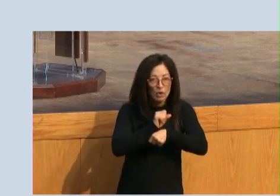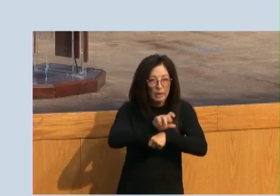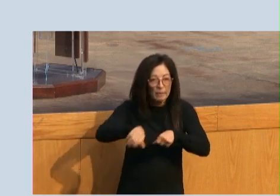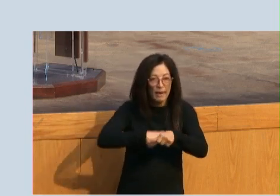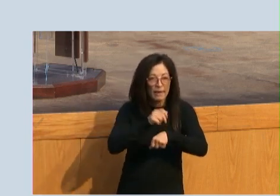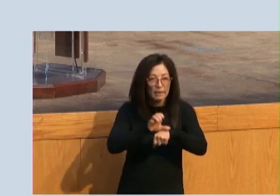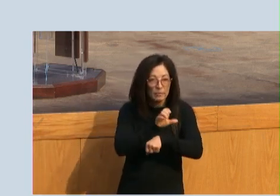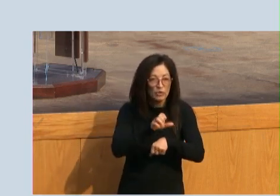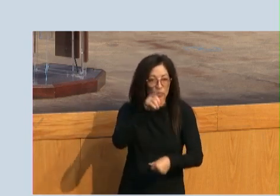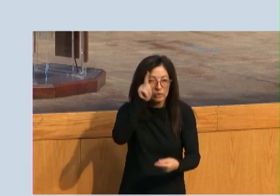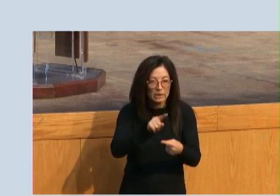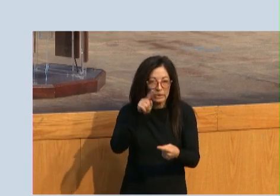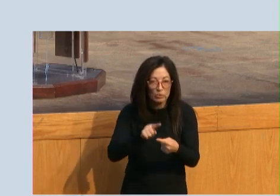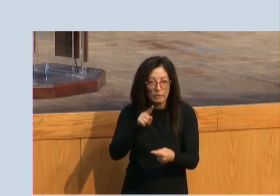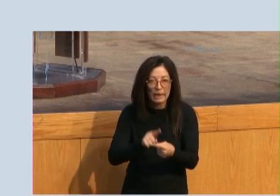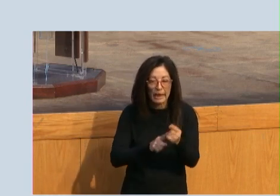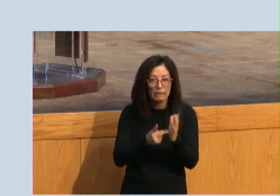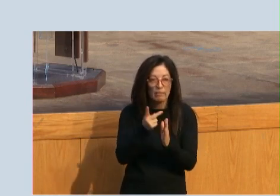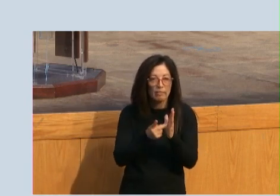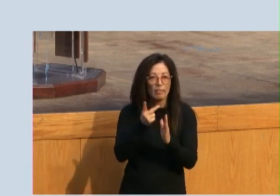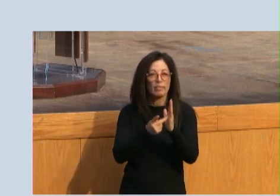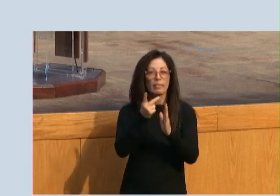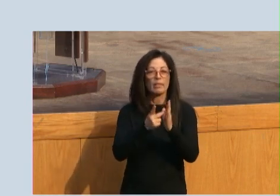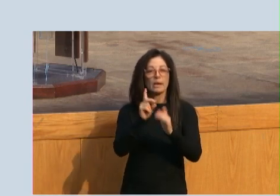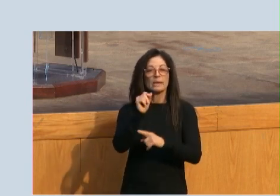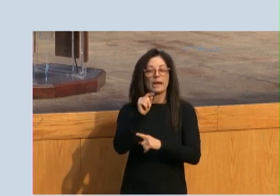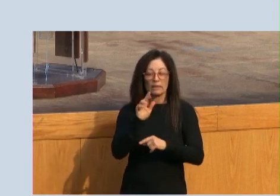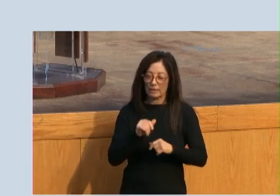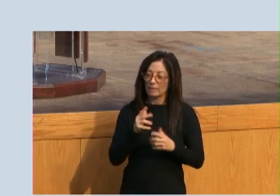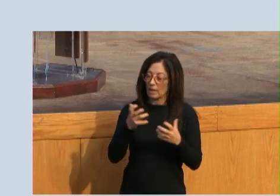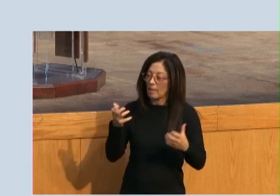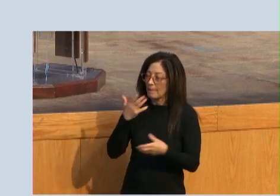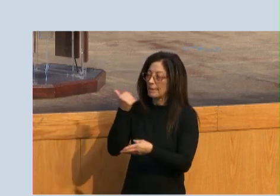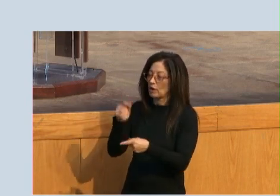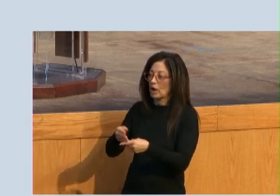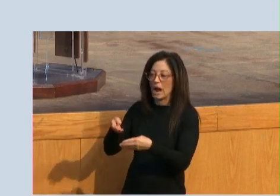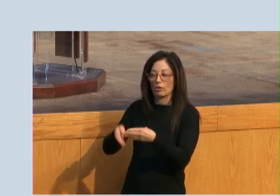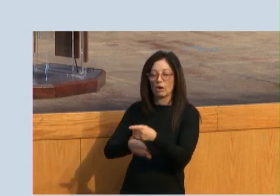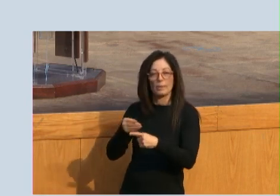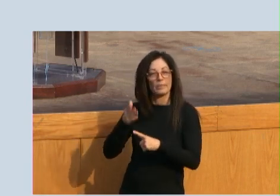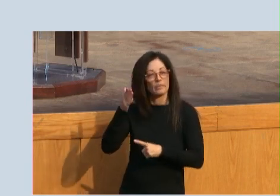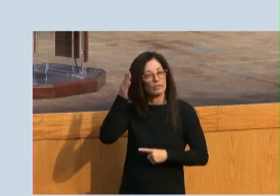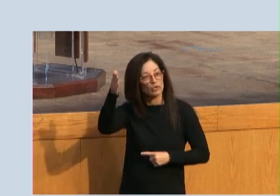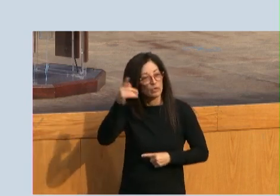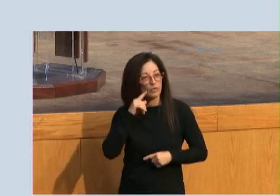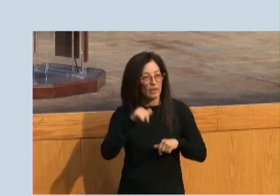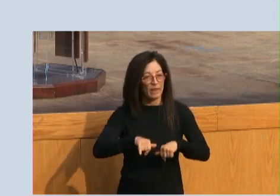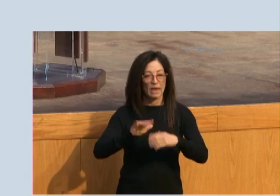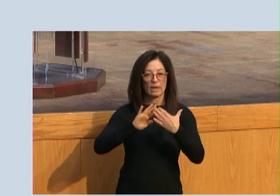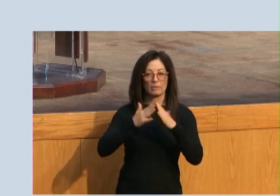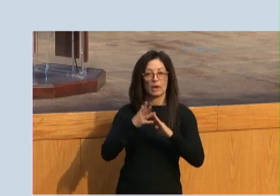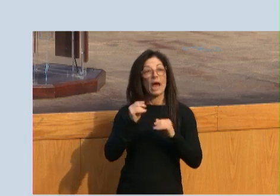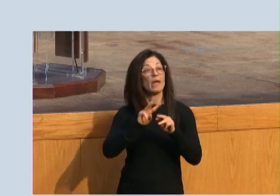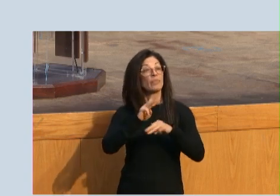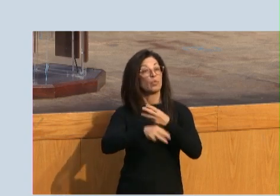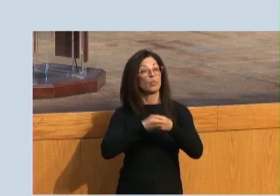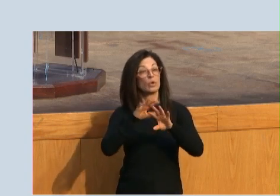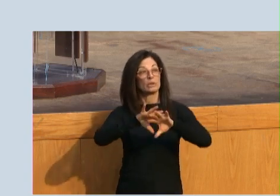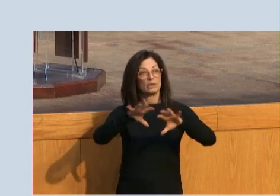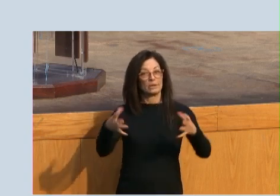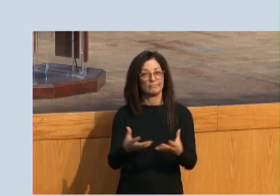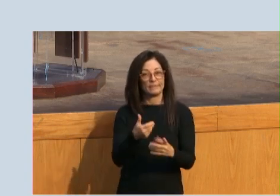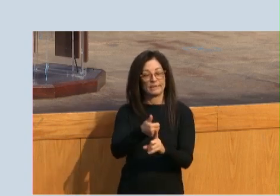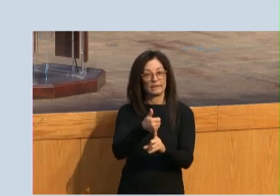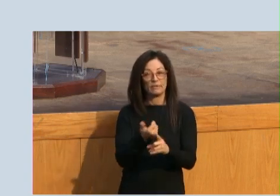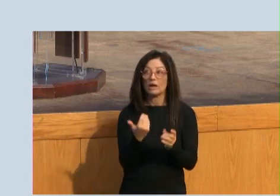to deduplicate data, that's going to be a lot better outcome in the long term for that community and for the world at large.